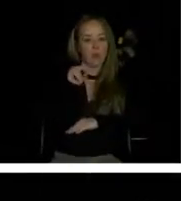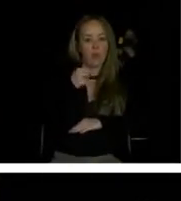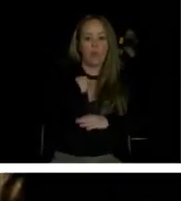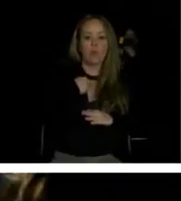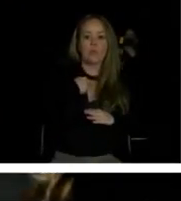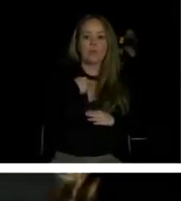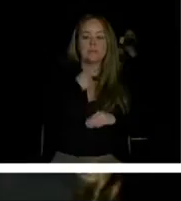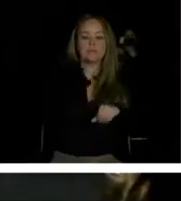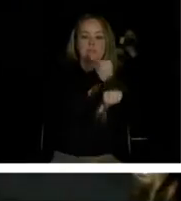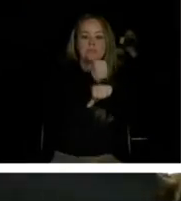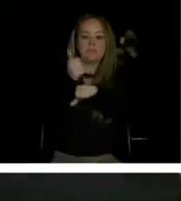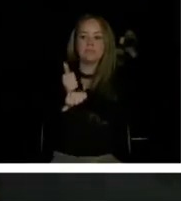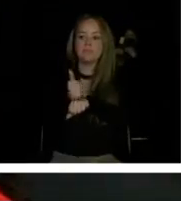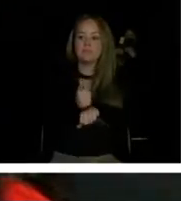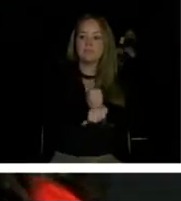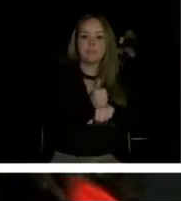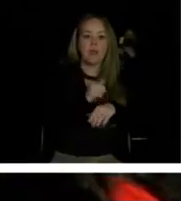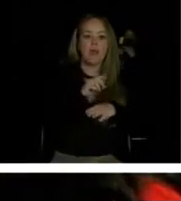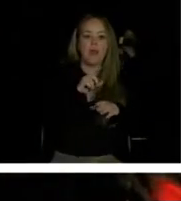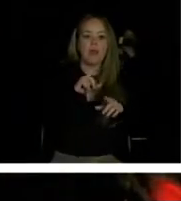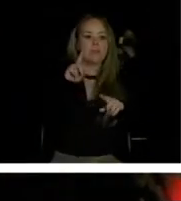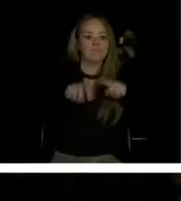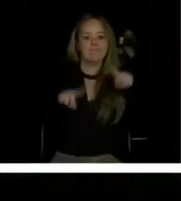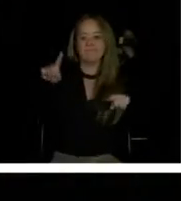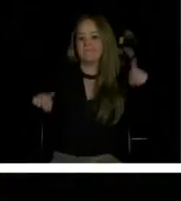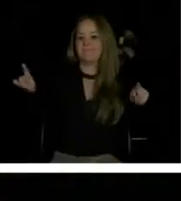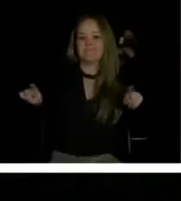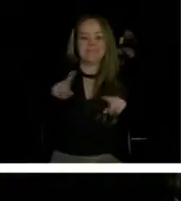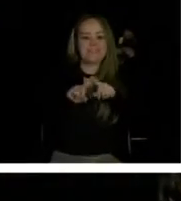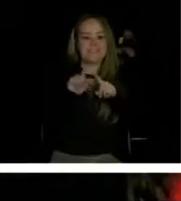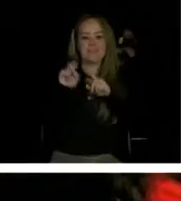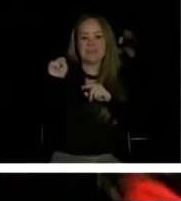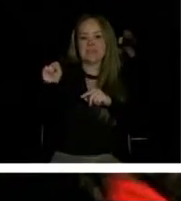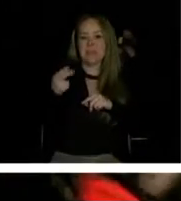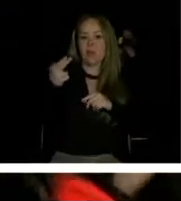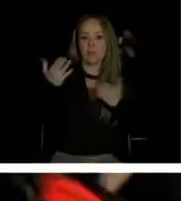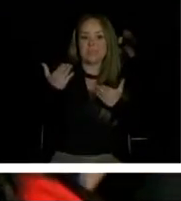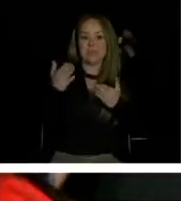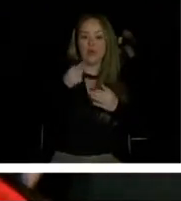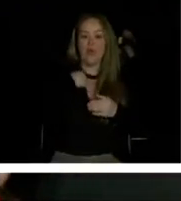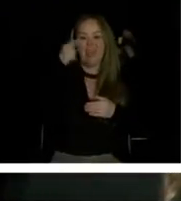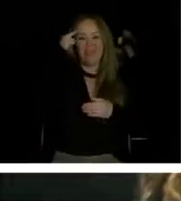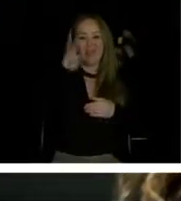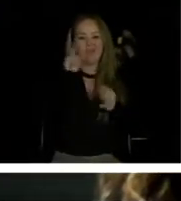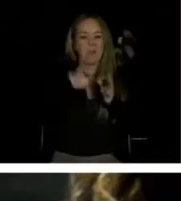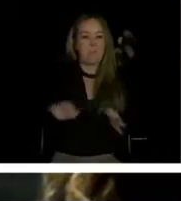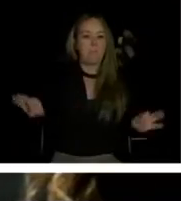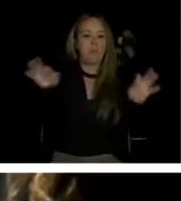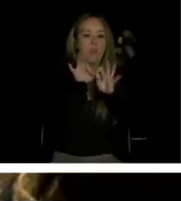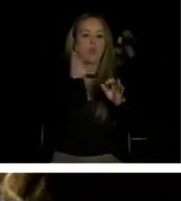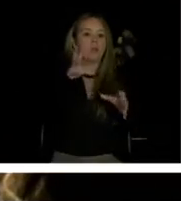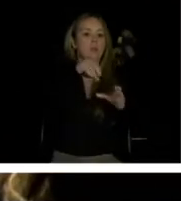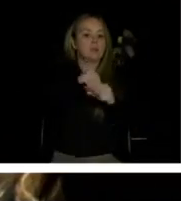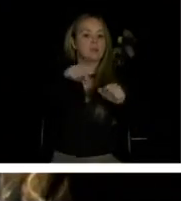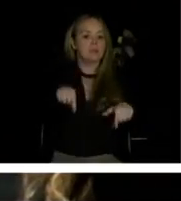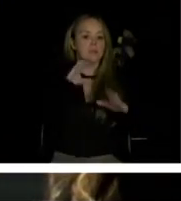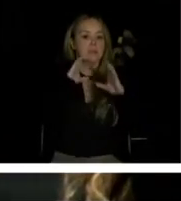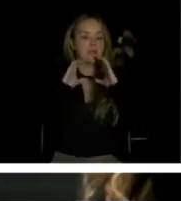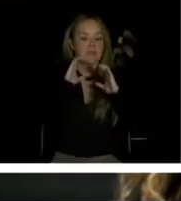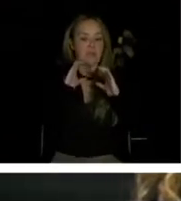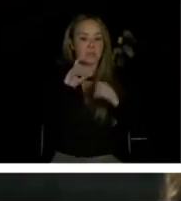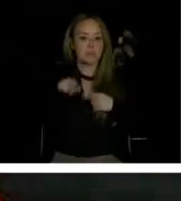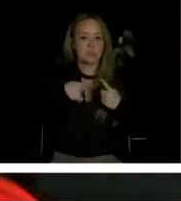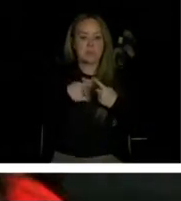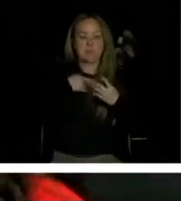sitting with all of the various different stakeholders that we think are important to engage in this conversation. And